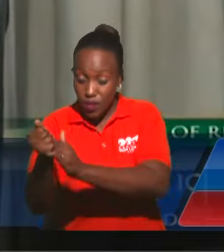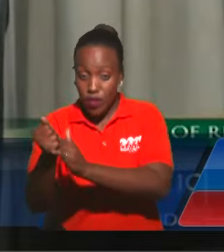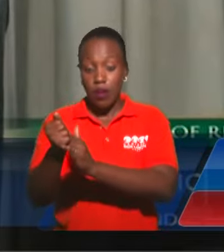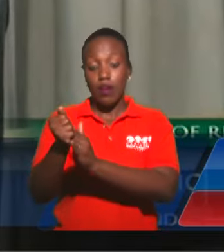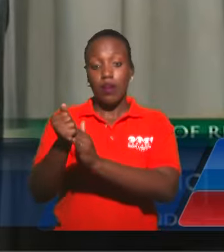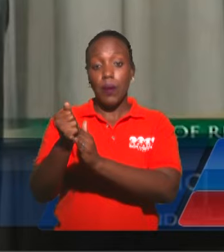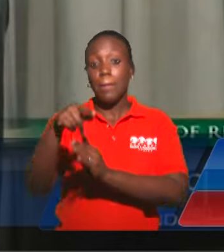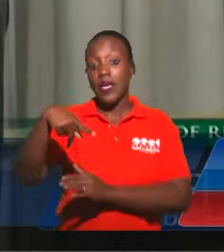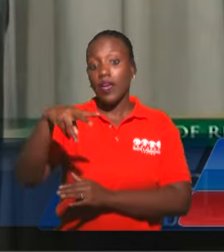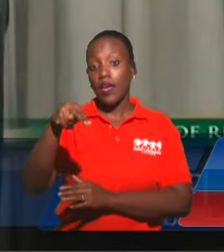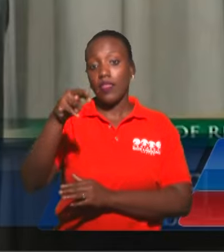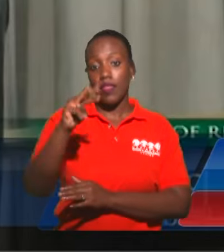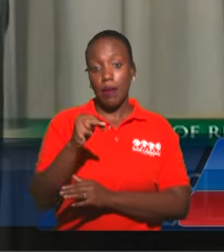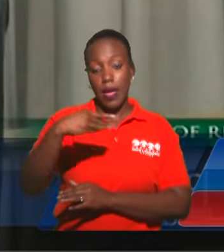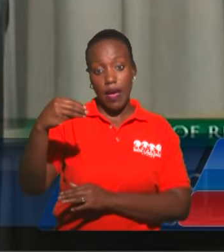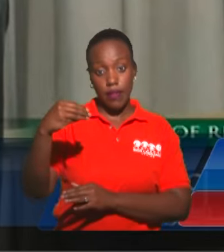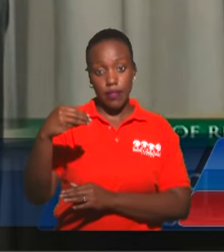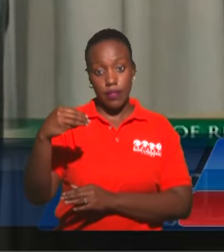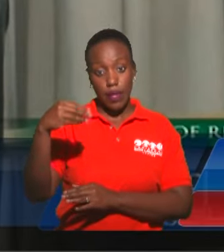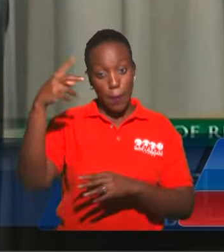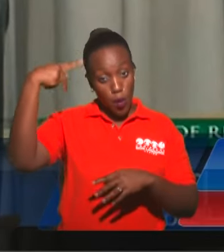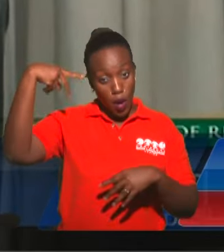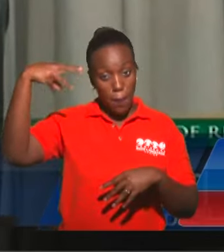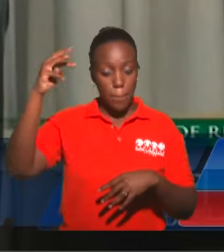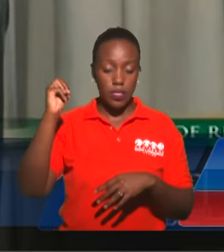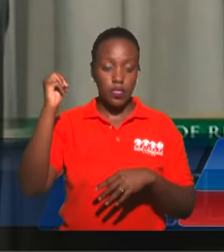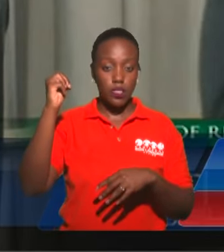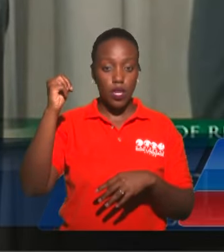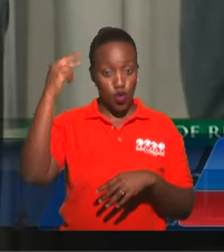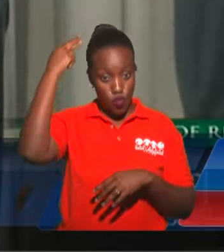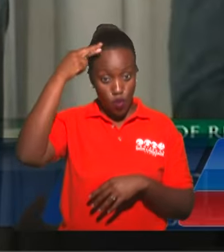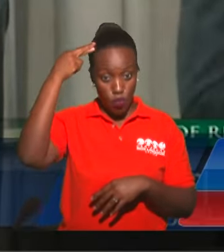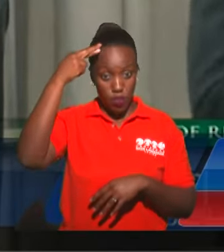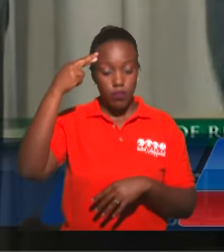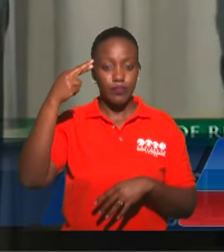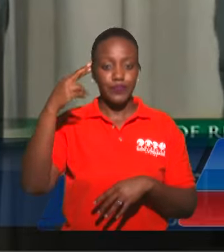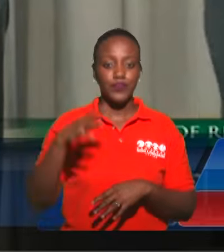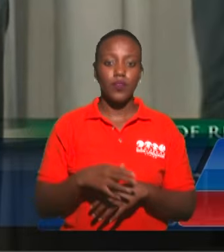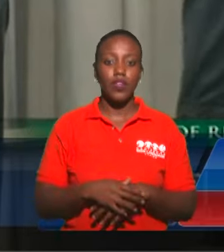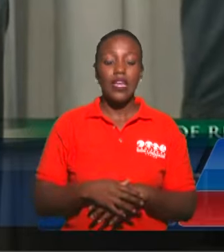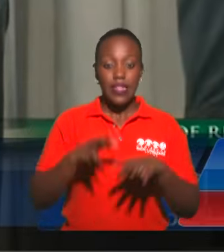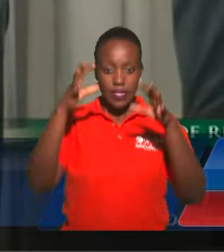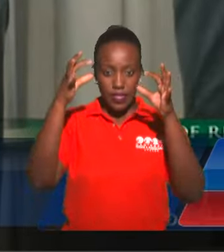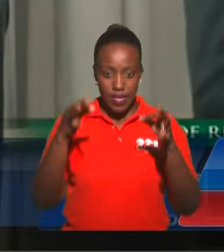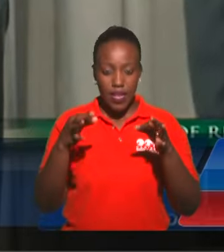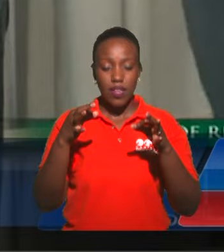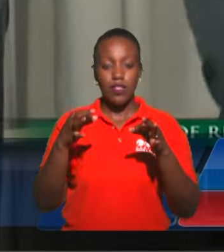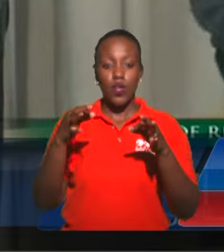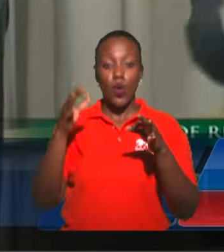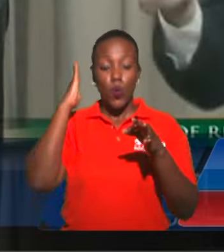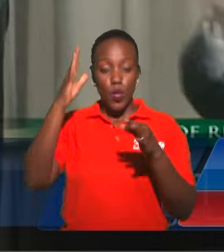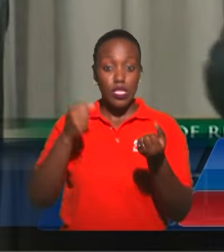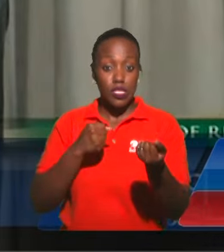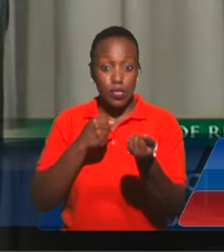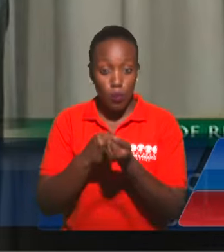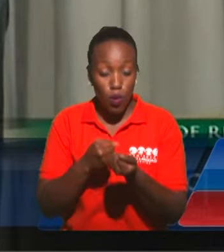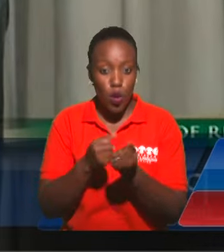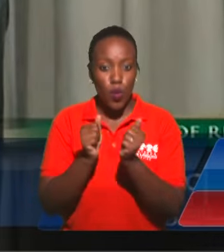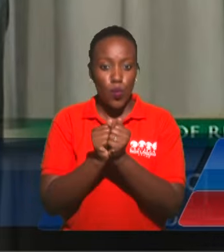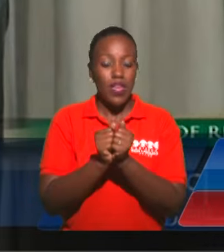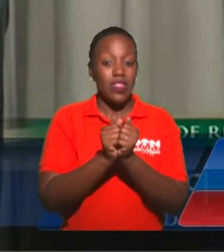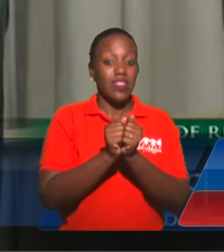Dr. Keith Rowley, has taken a position that we will stand with our regional